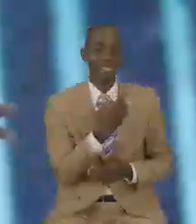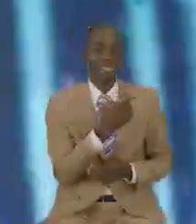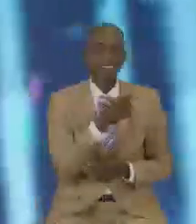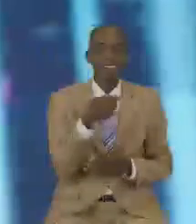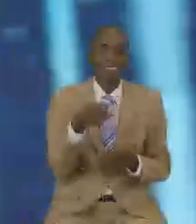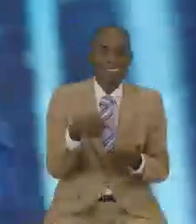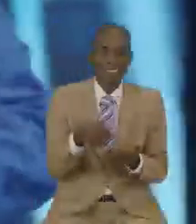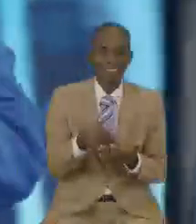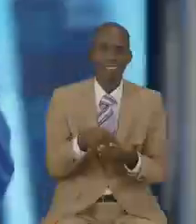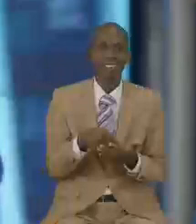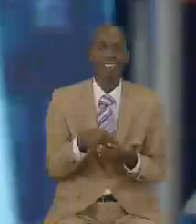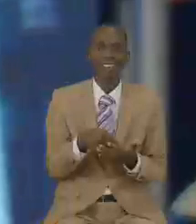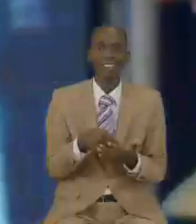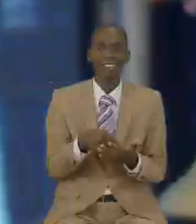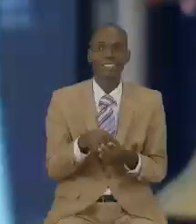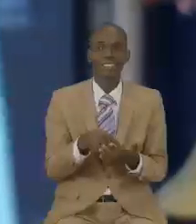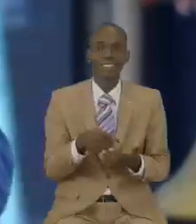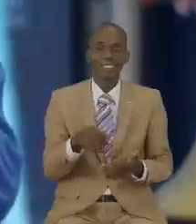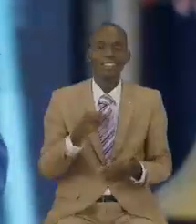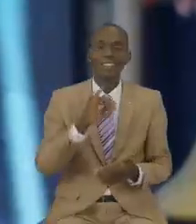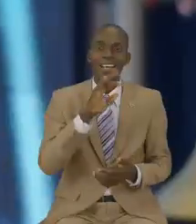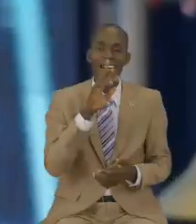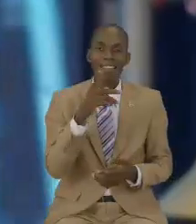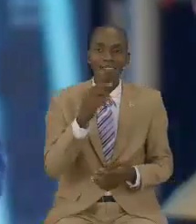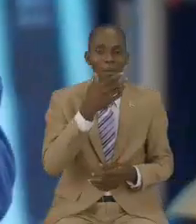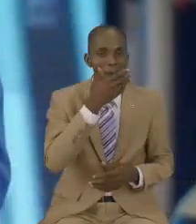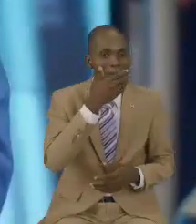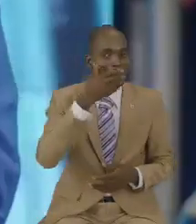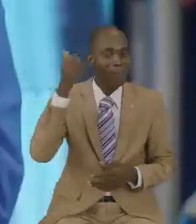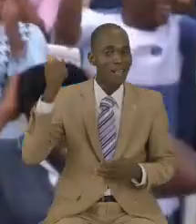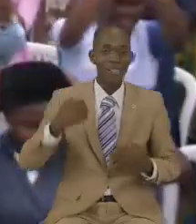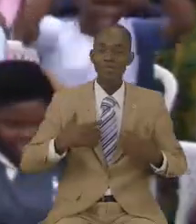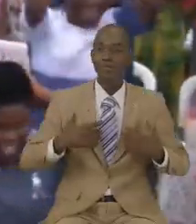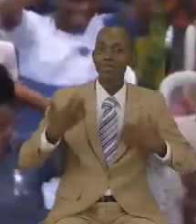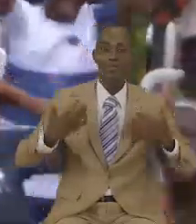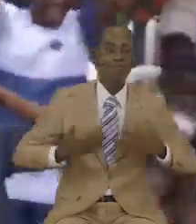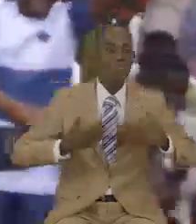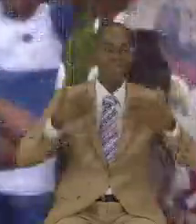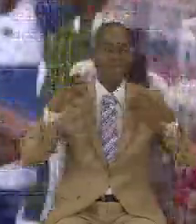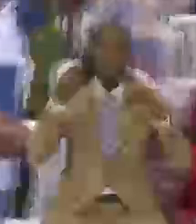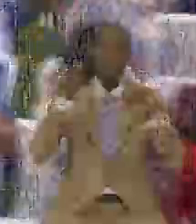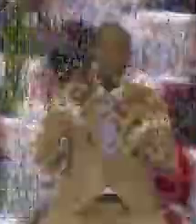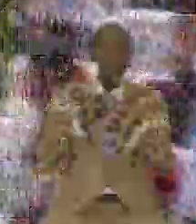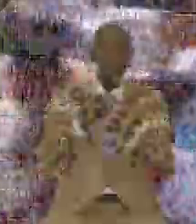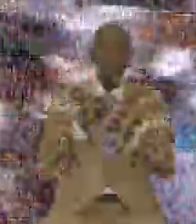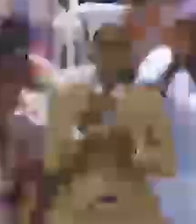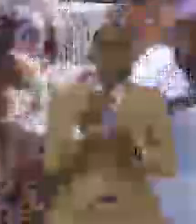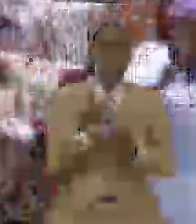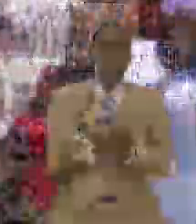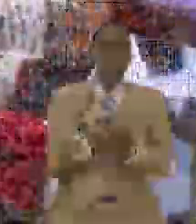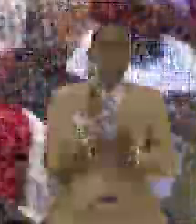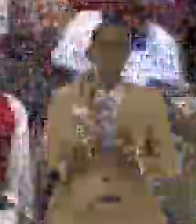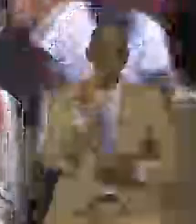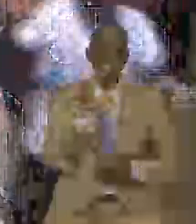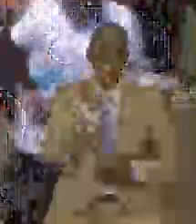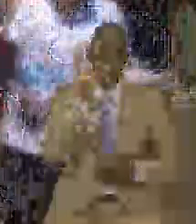this is the best youth impact that she ever